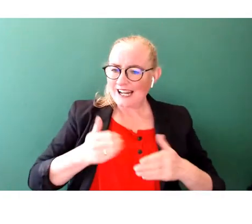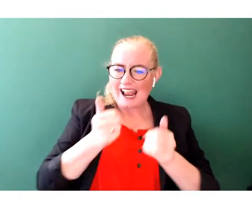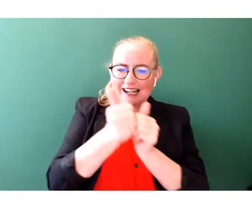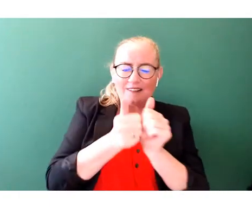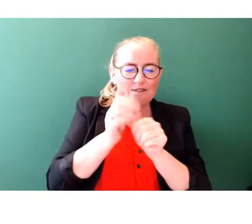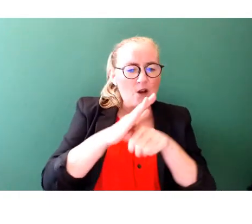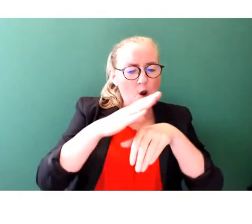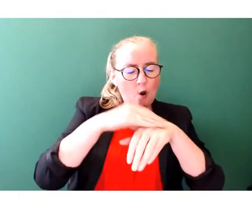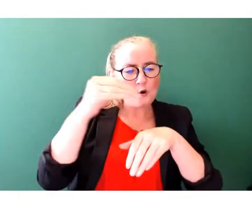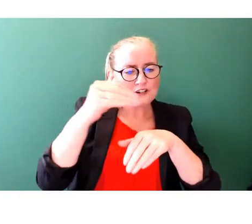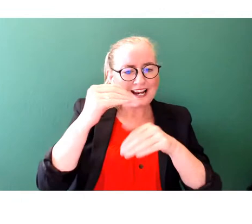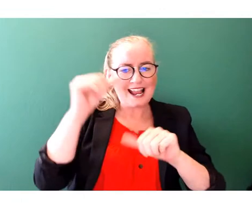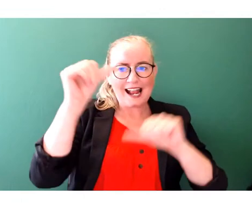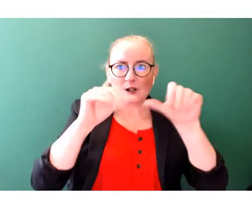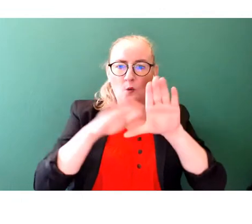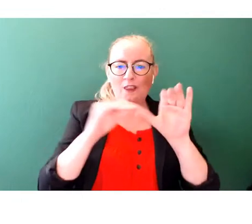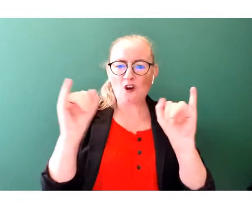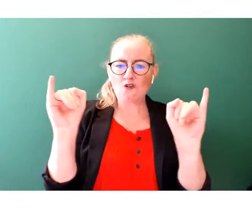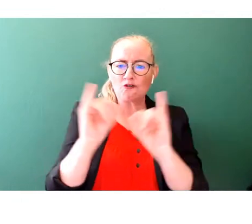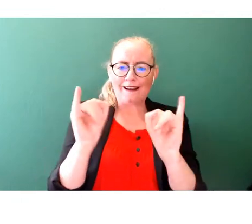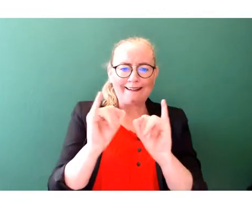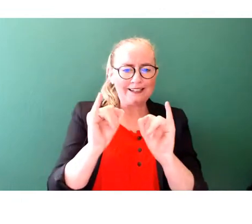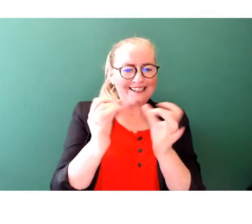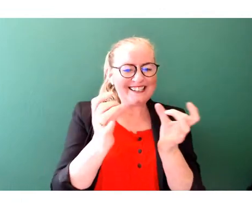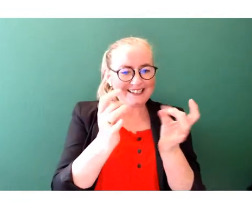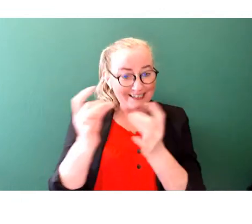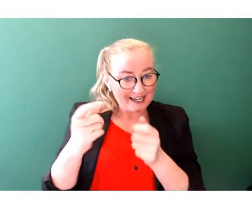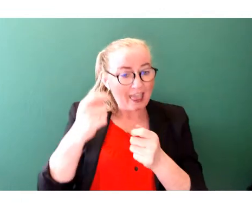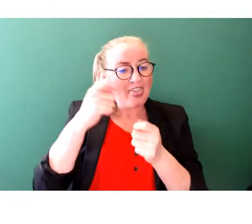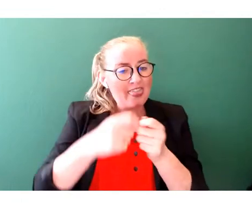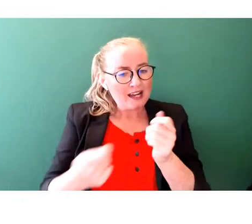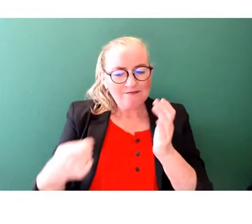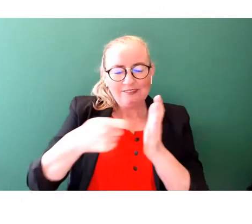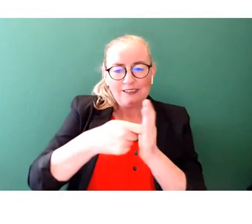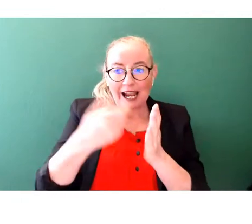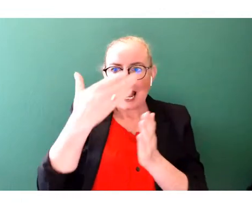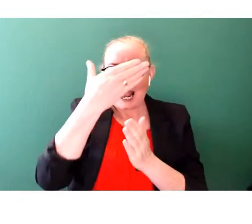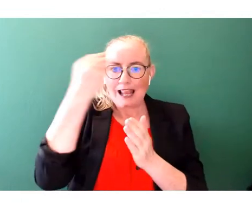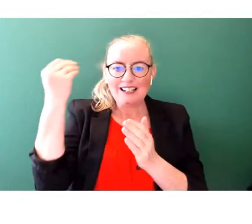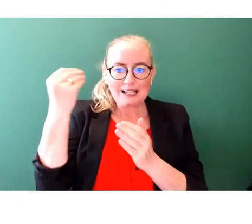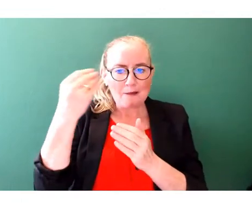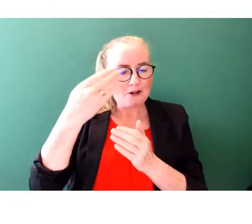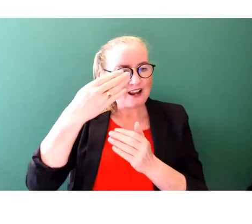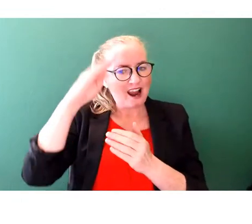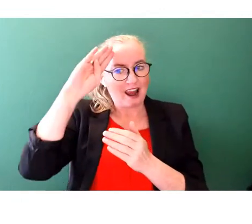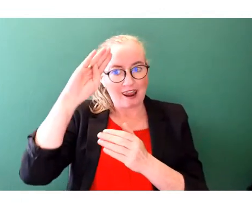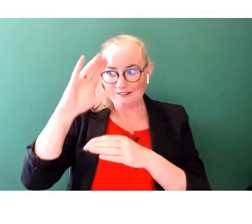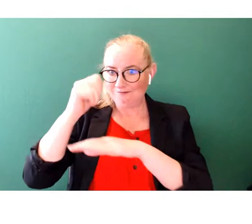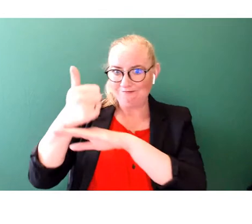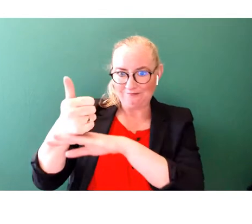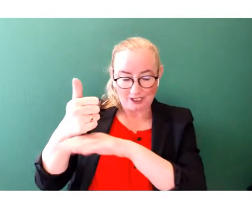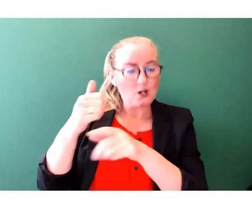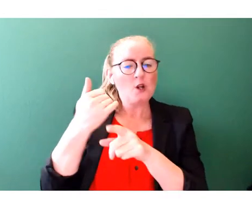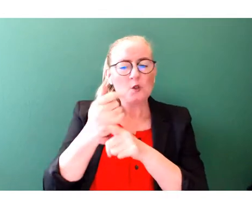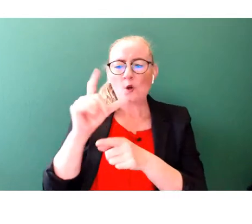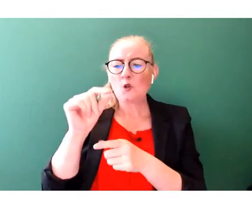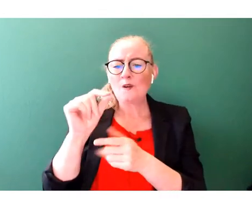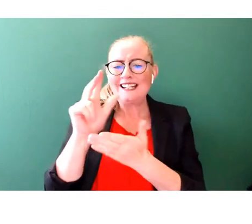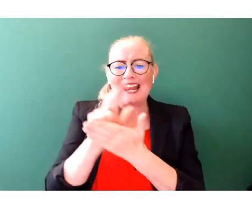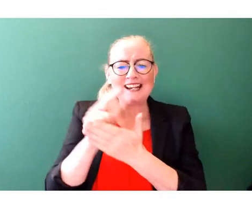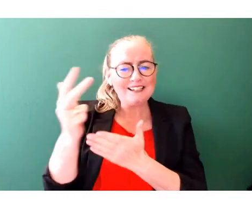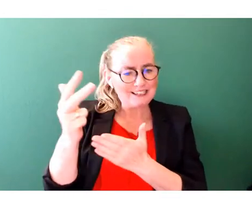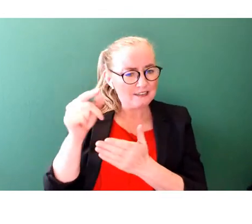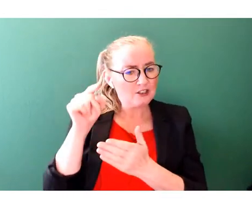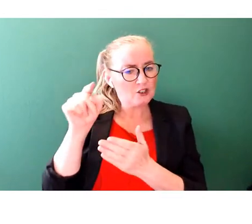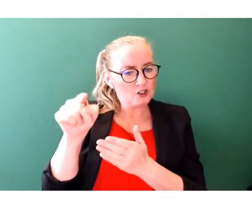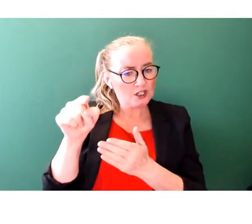those with chronic diseases. She then took on a role with the Alzheimer's Society of Ireland. And in 2018, she was seconded